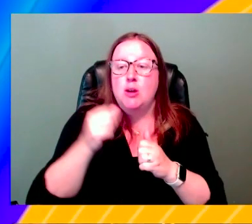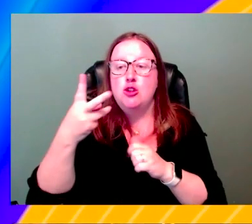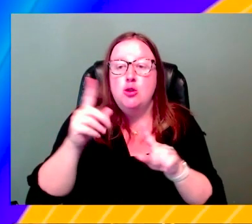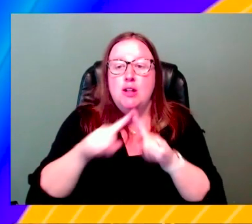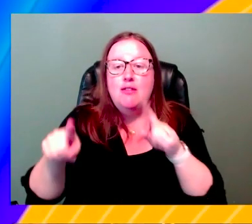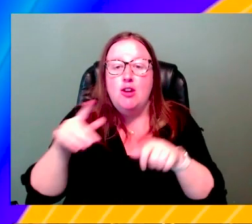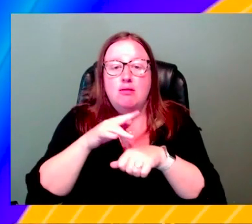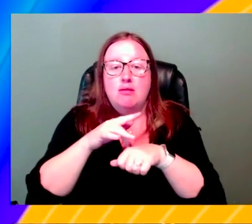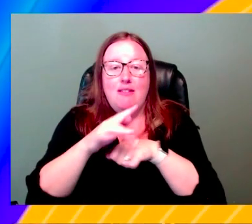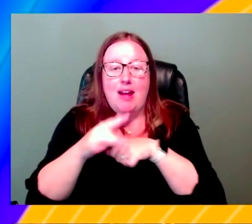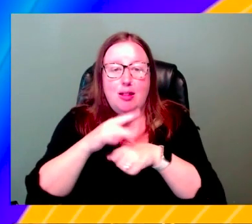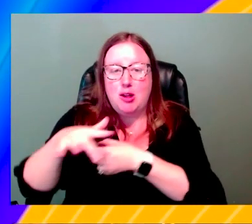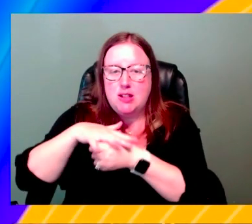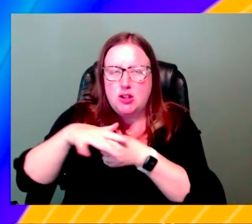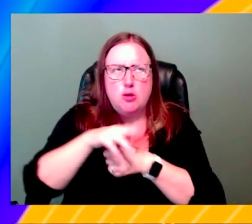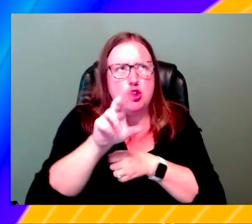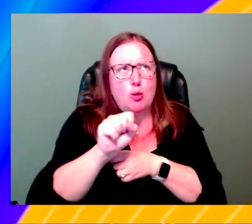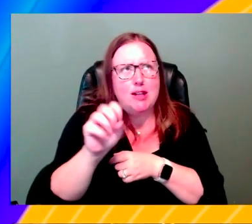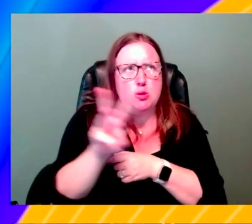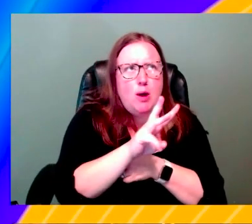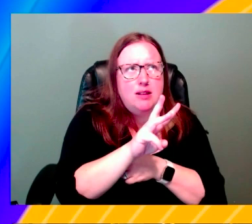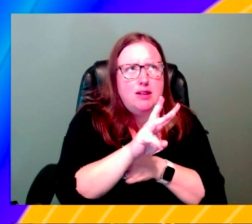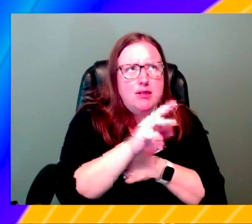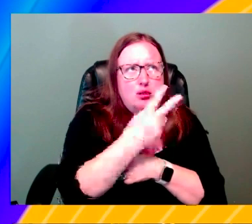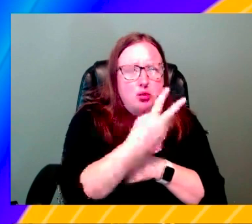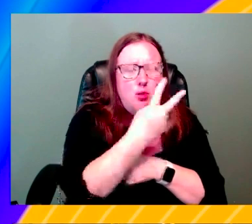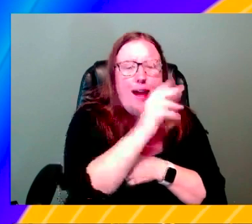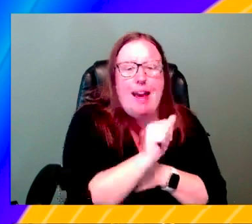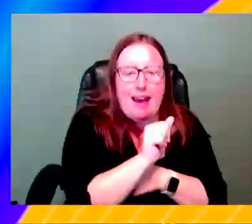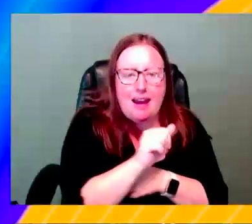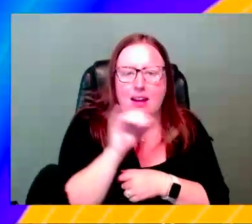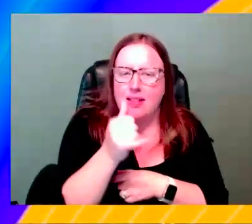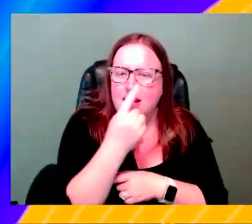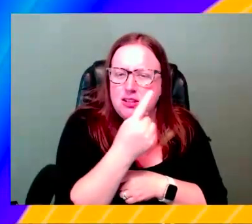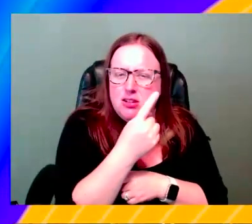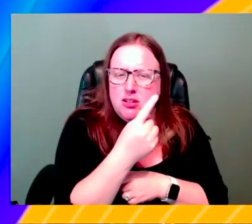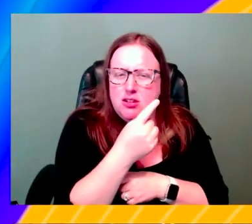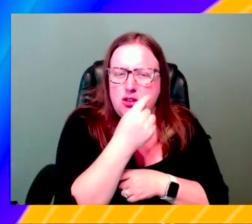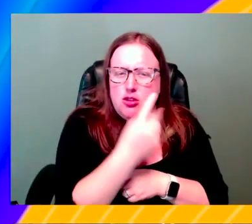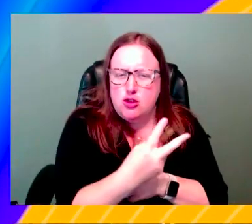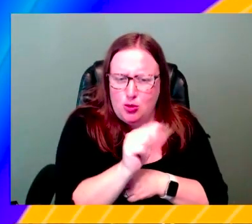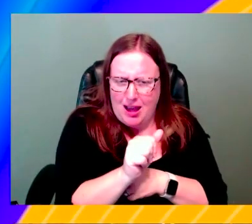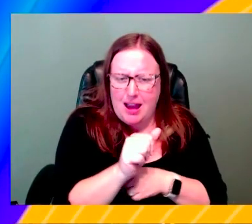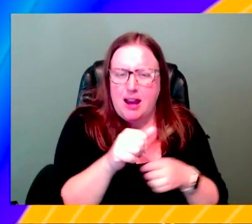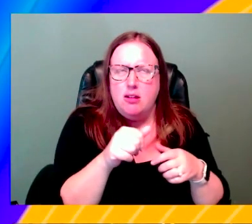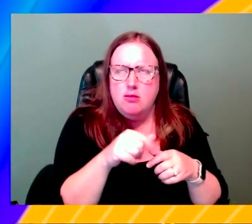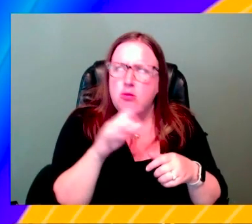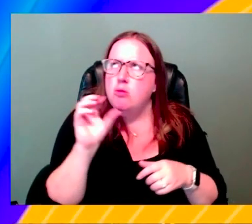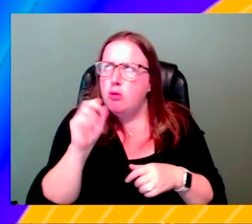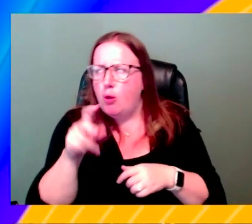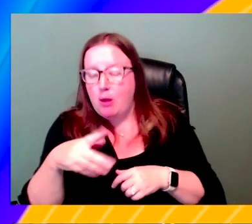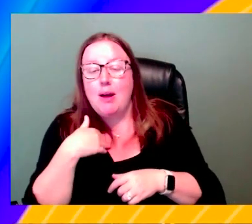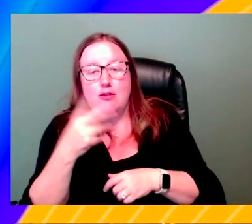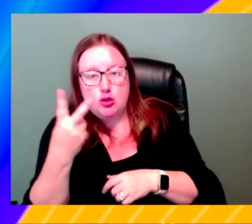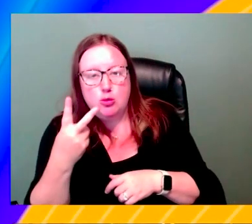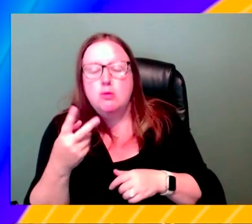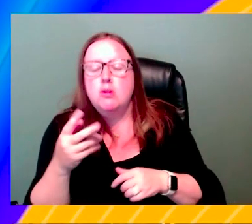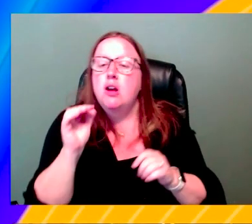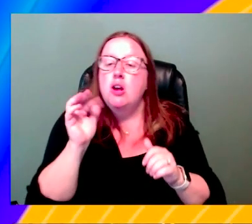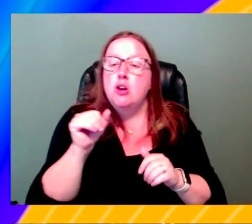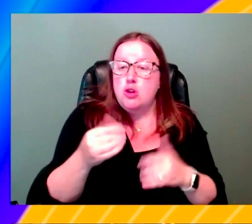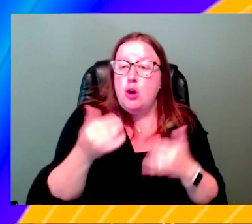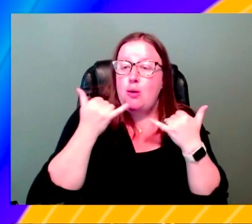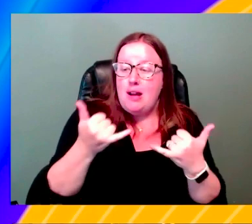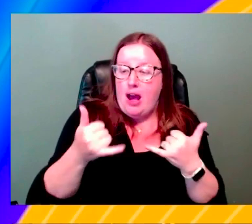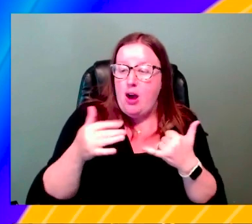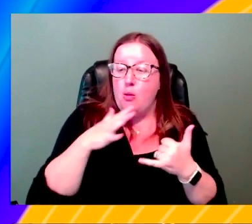in US West 2A, so US West 2 is the region, 2A is the availability zone. Exactly. Got it, okay. Okay, and now we're also going to put it